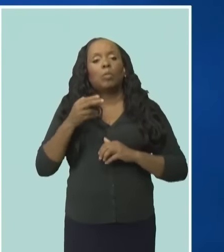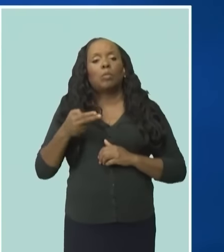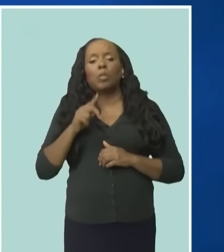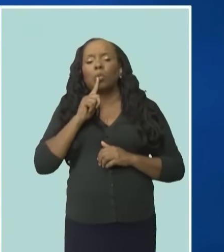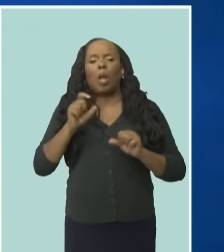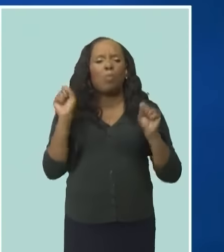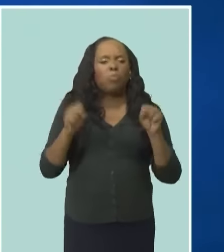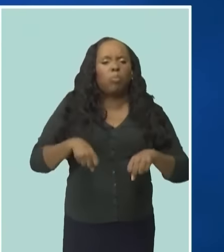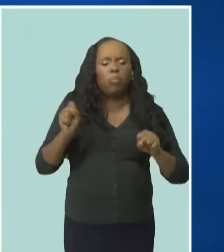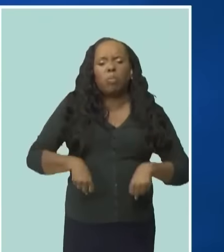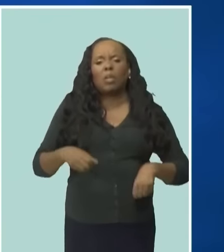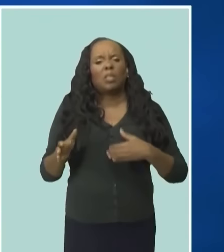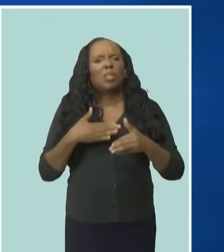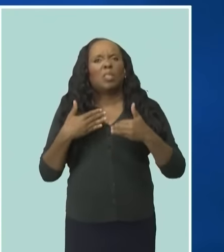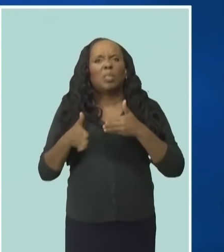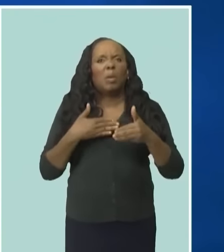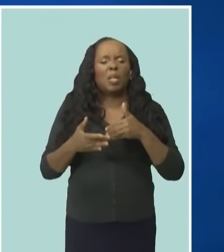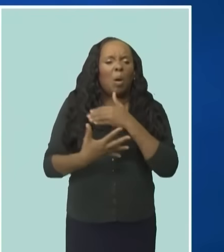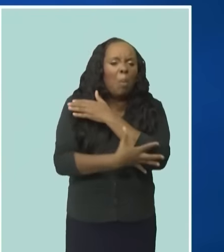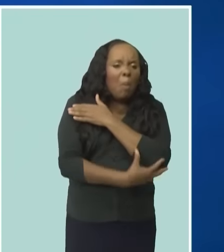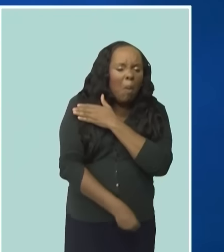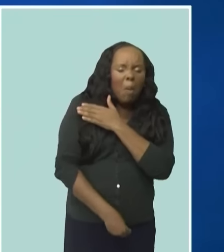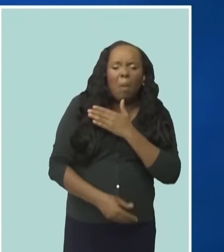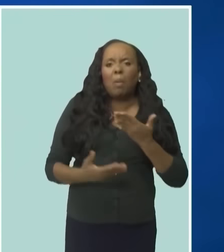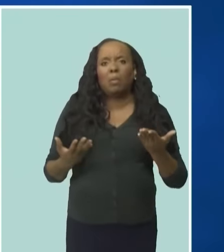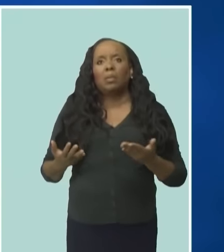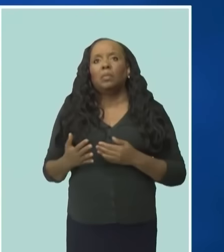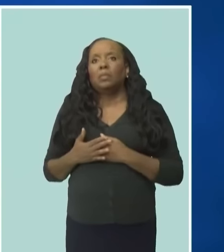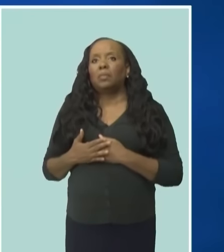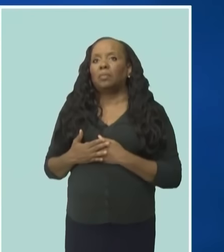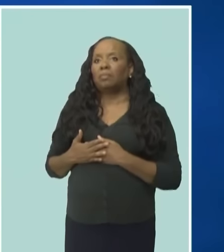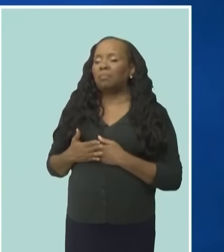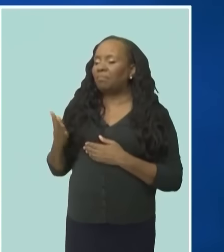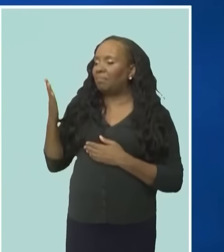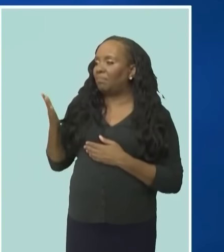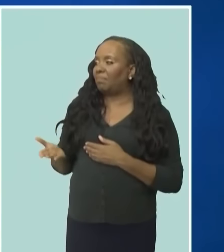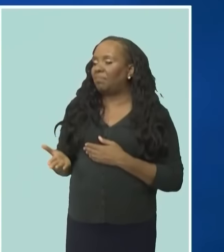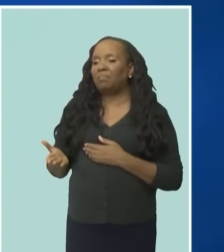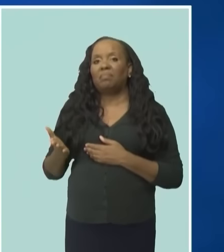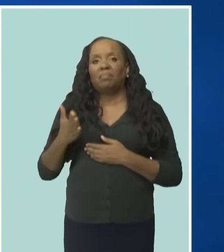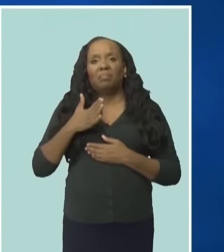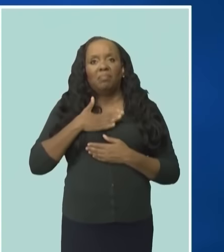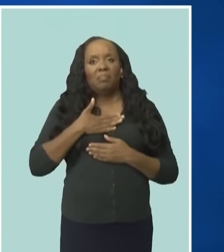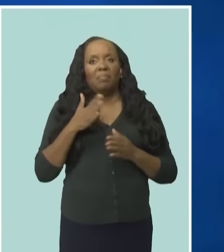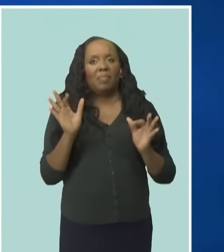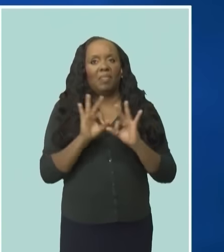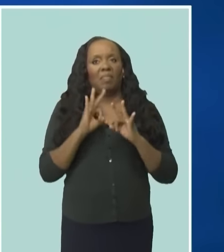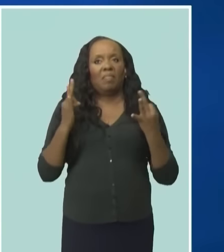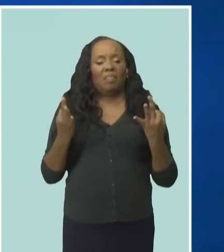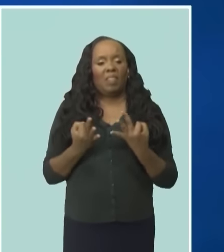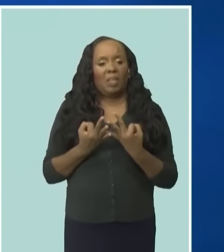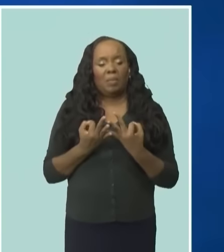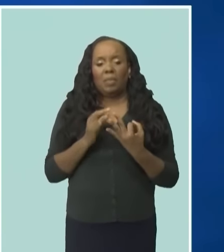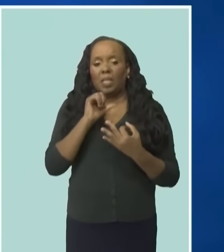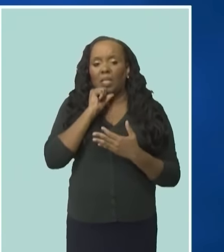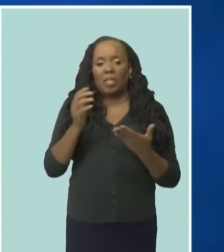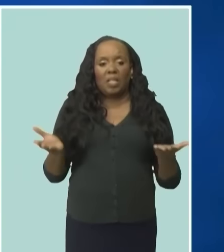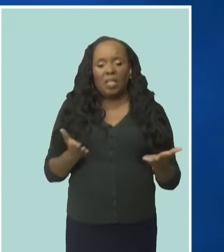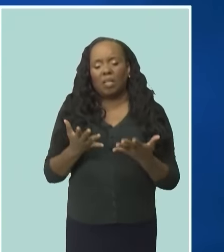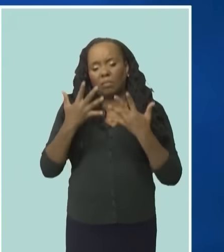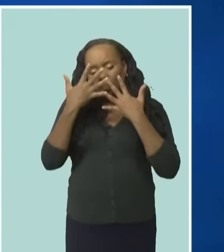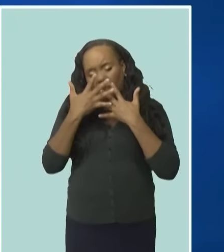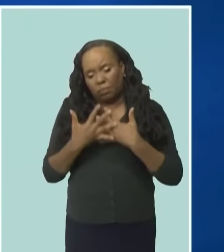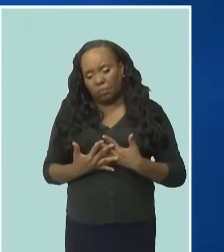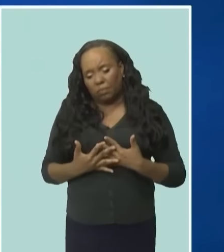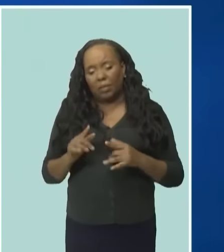where they come from. My family, although they are not present, they are in mourning, but I know that they are